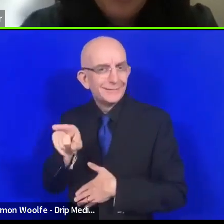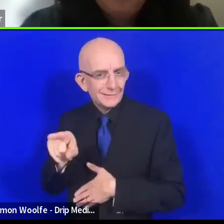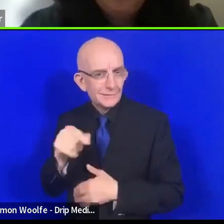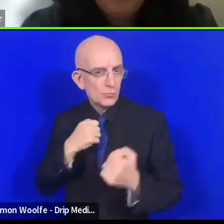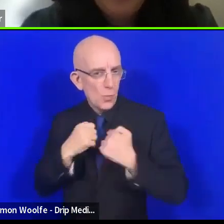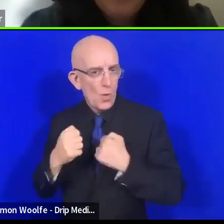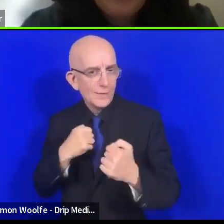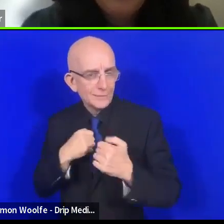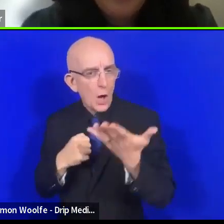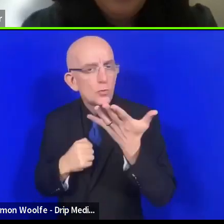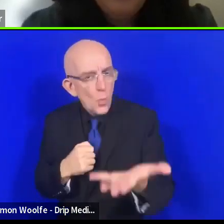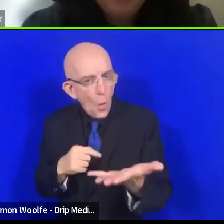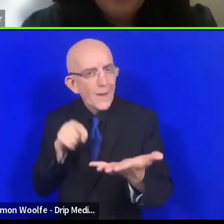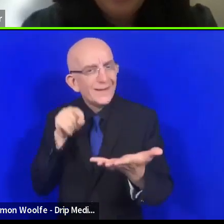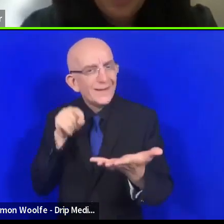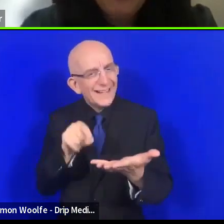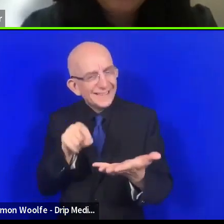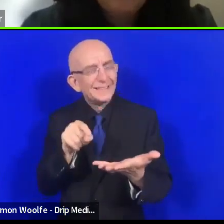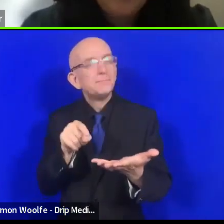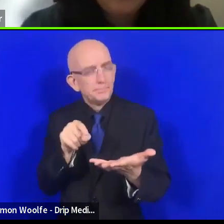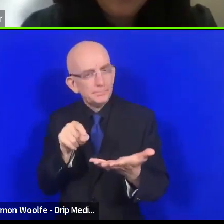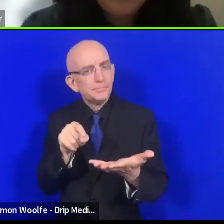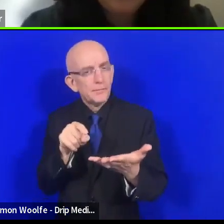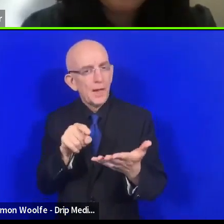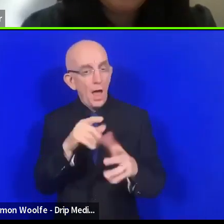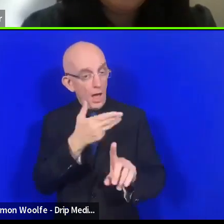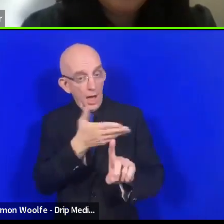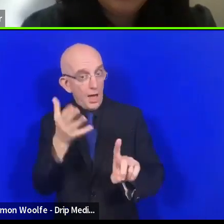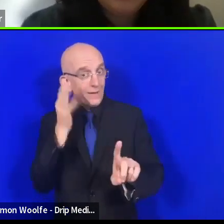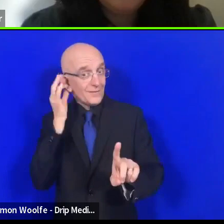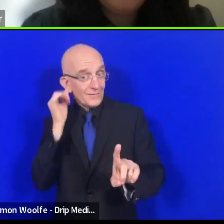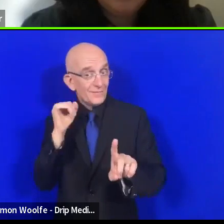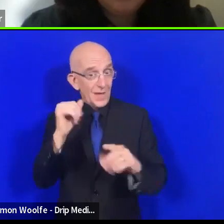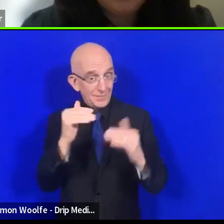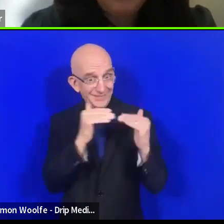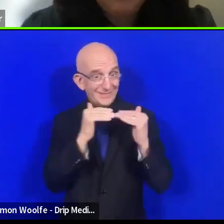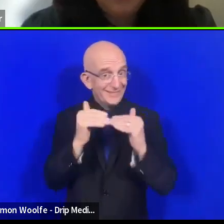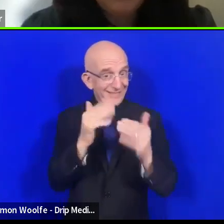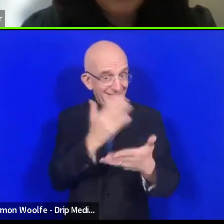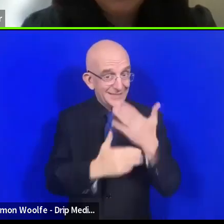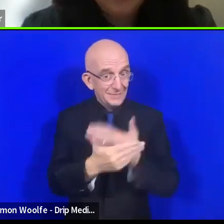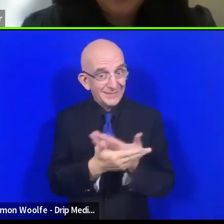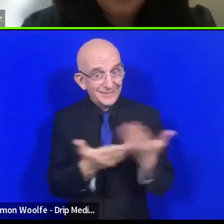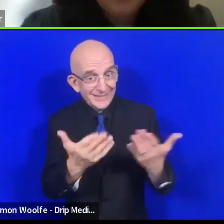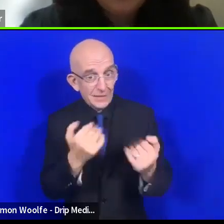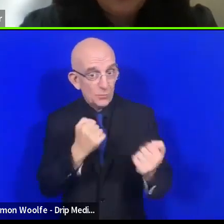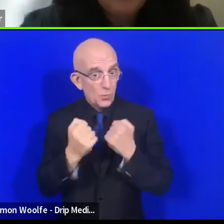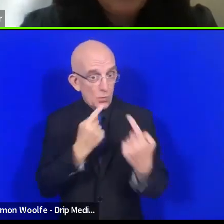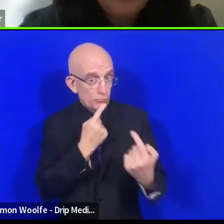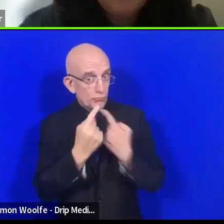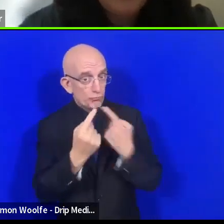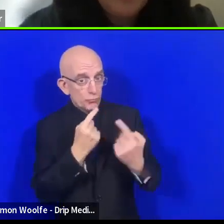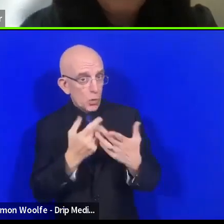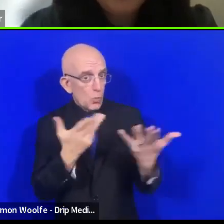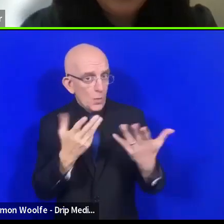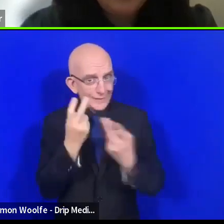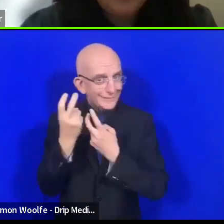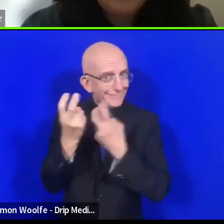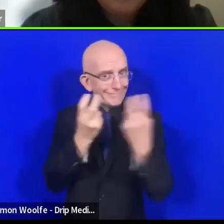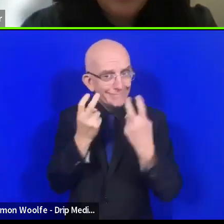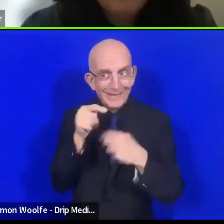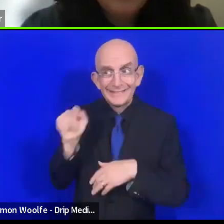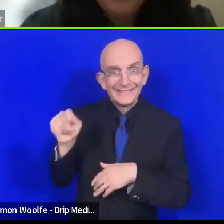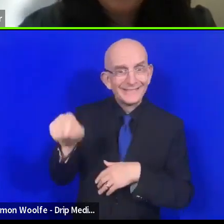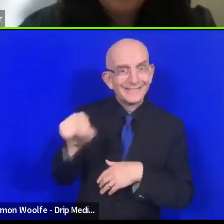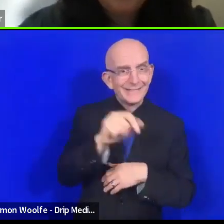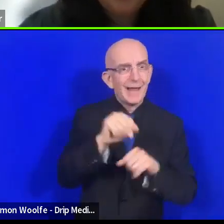on how we can, where we can go to find resources and to understand the context better. So really having those